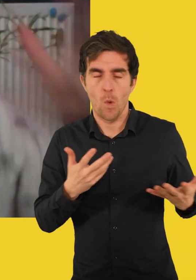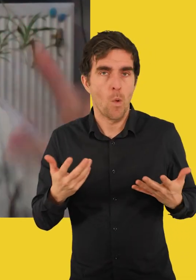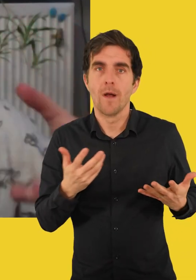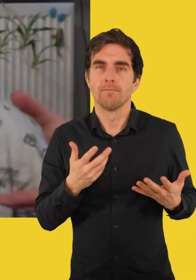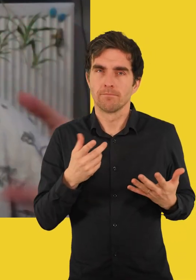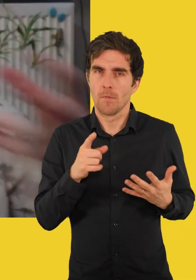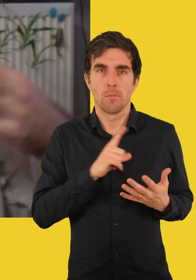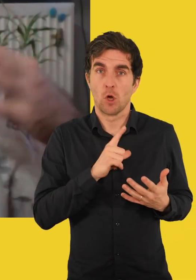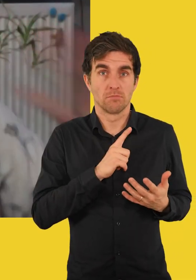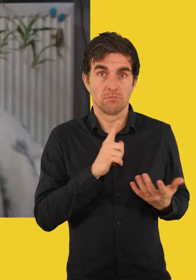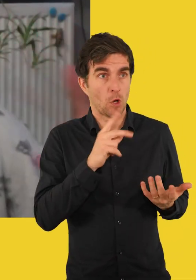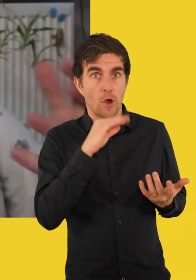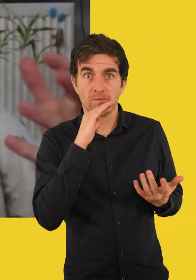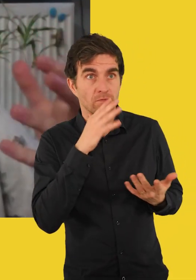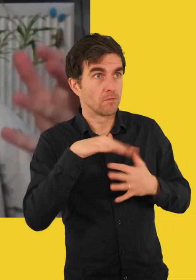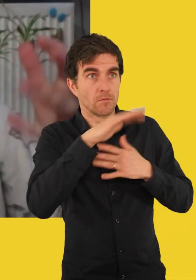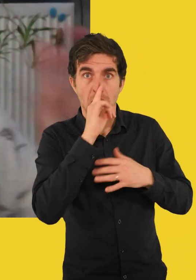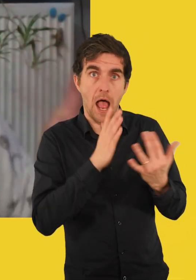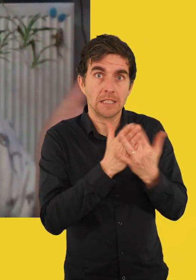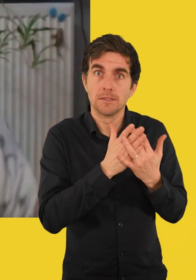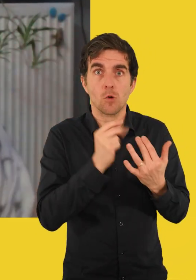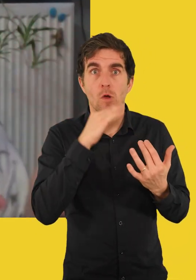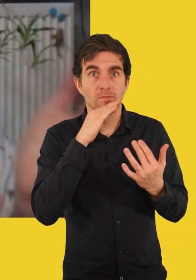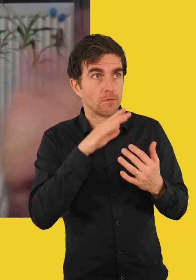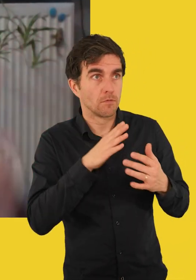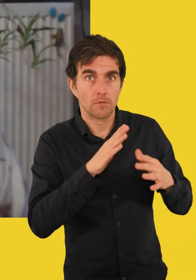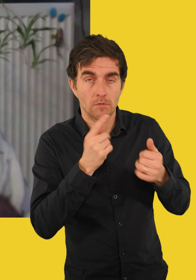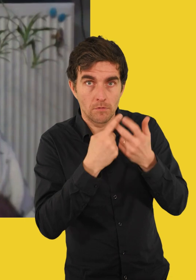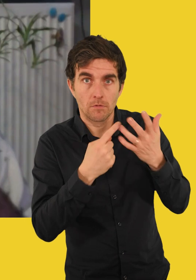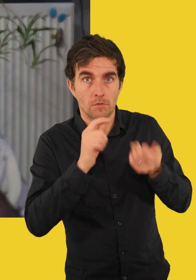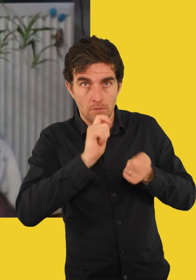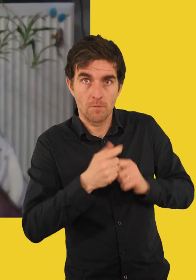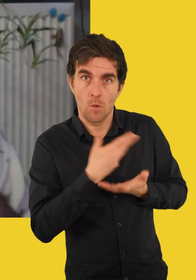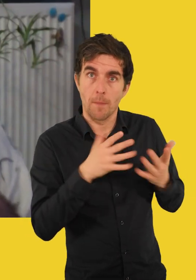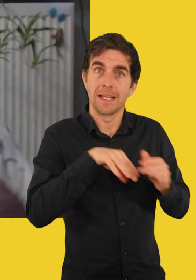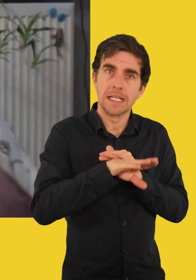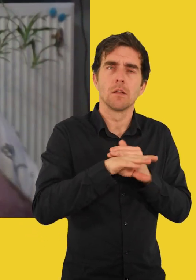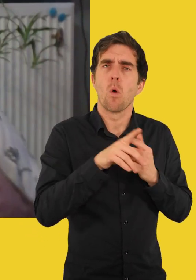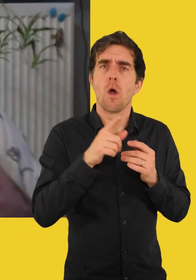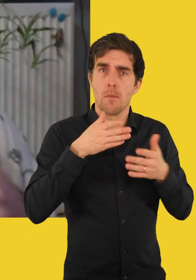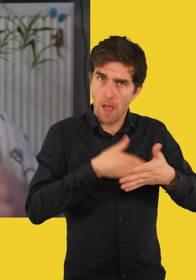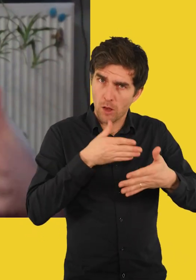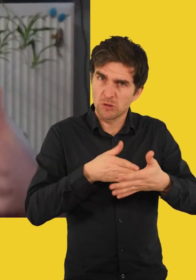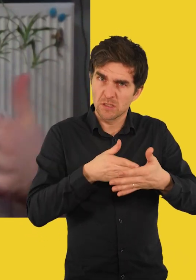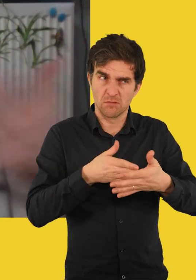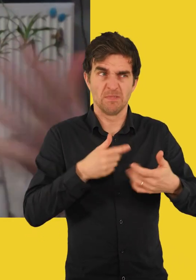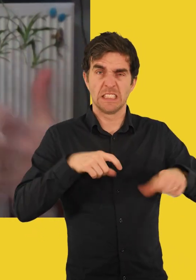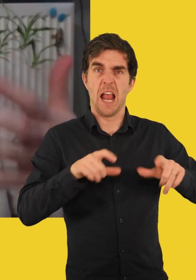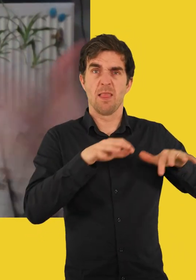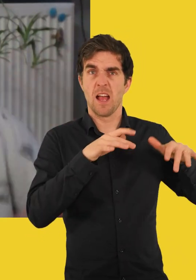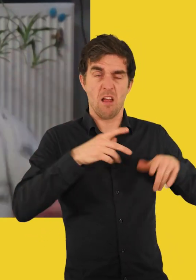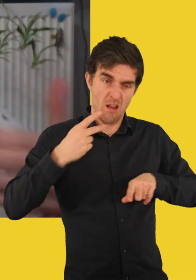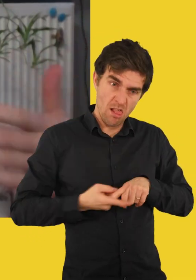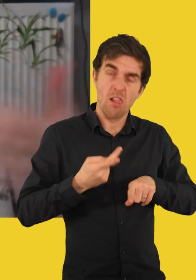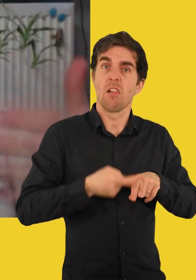of physical and informational access. But knowing what the barriers are doesn't answer why these barriers have continued